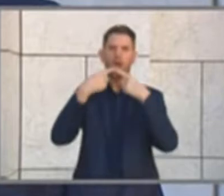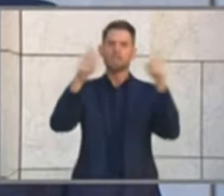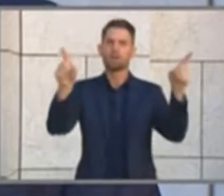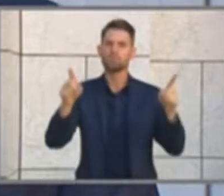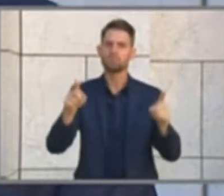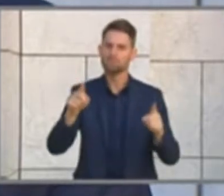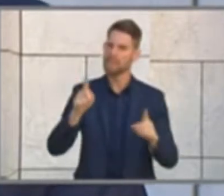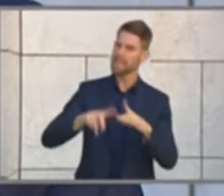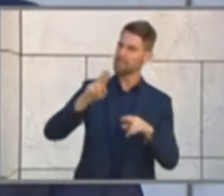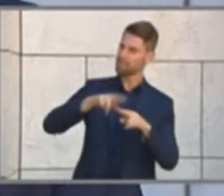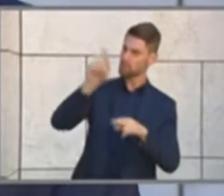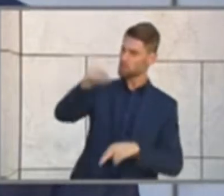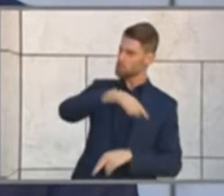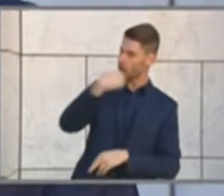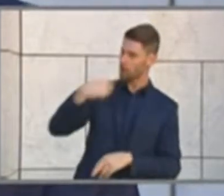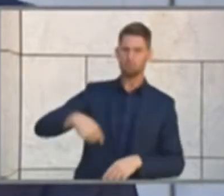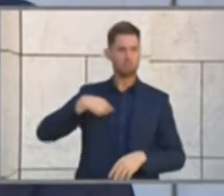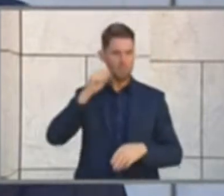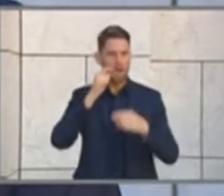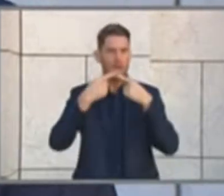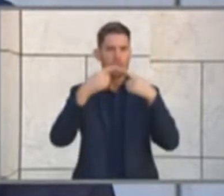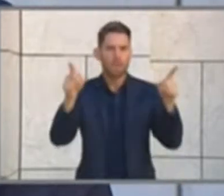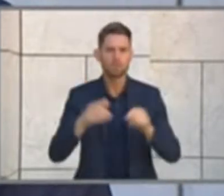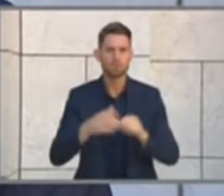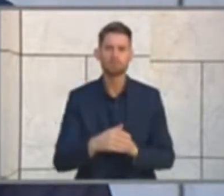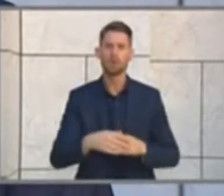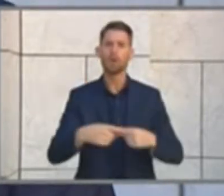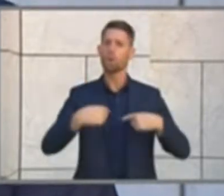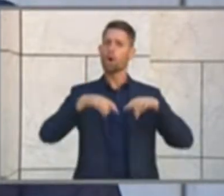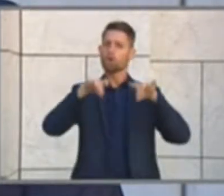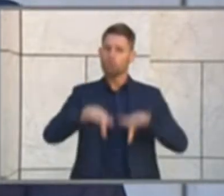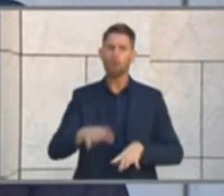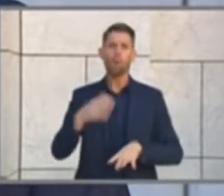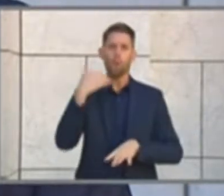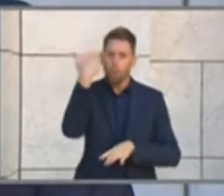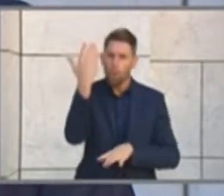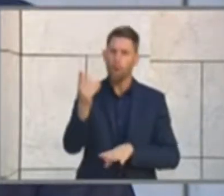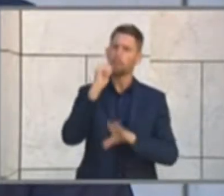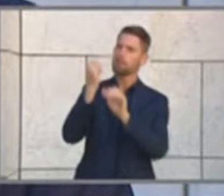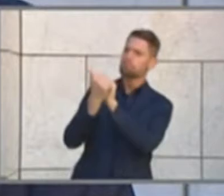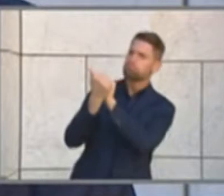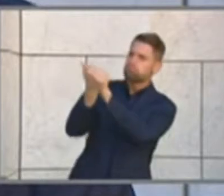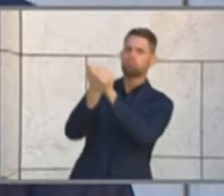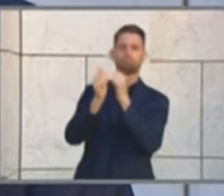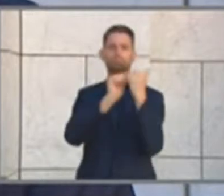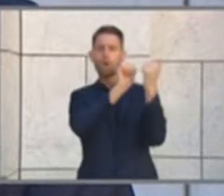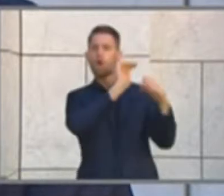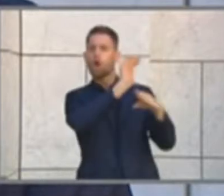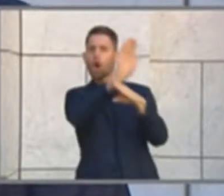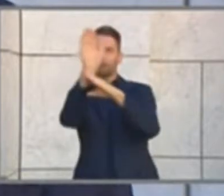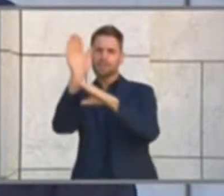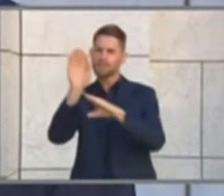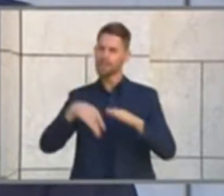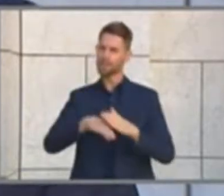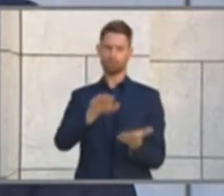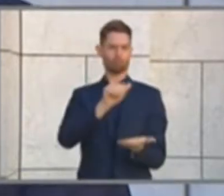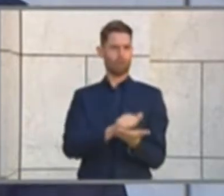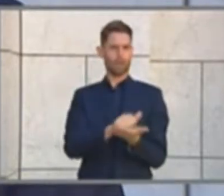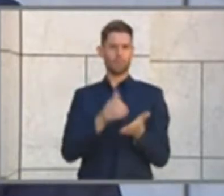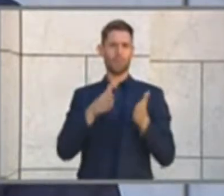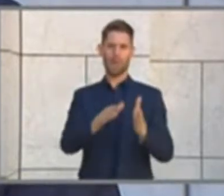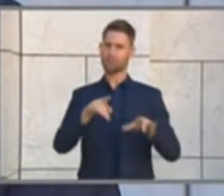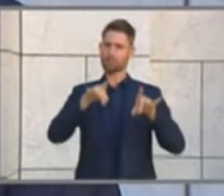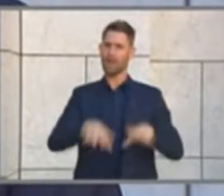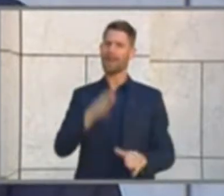that we uphold. We will always reach out to the rest of the world and seek to deal with them fairly and honestly and openly, and that's exactly what